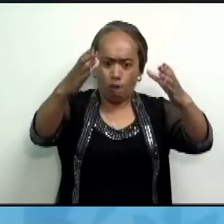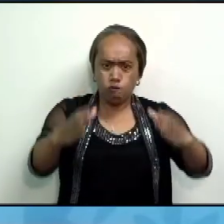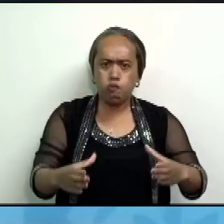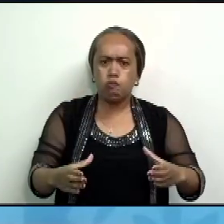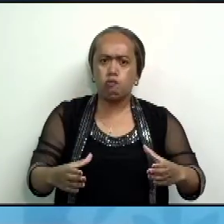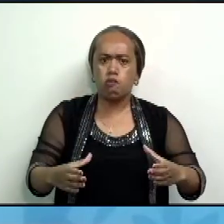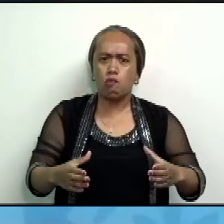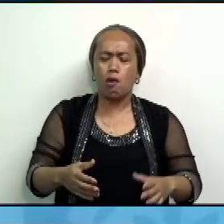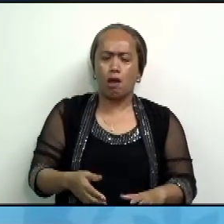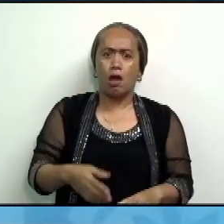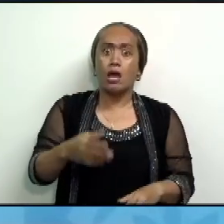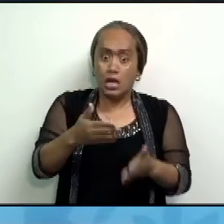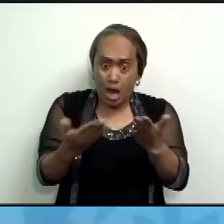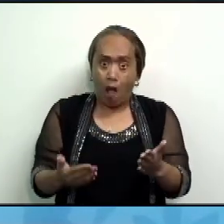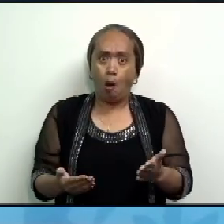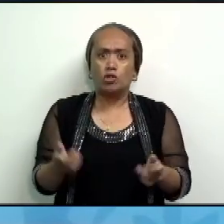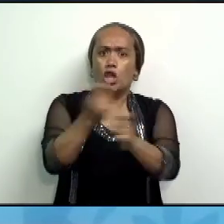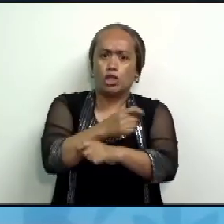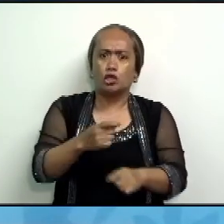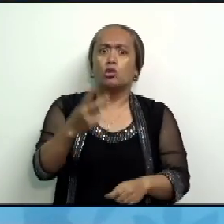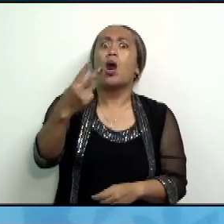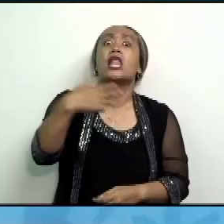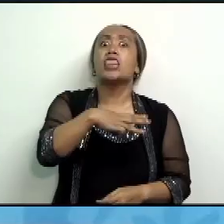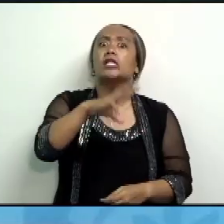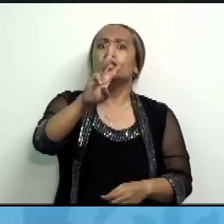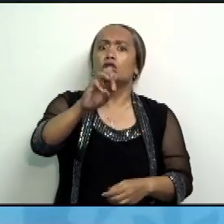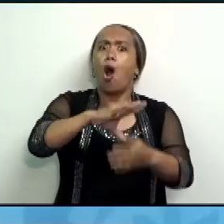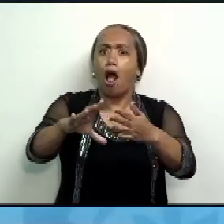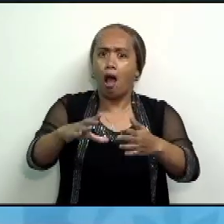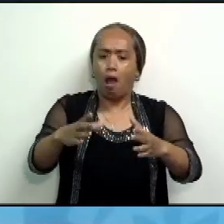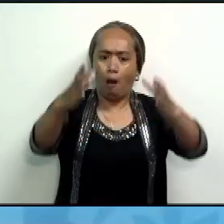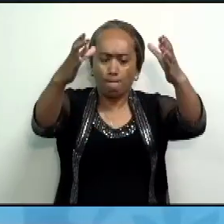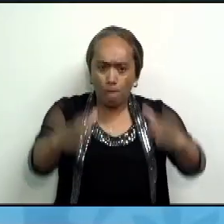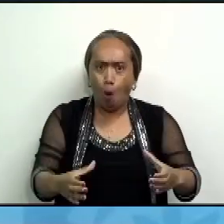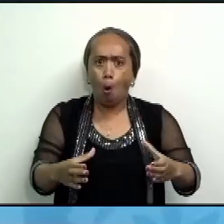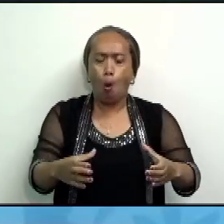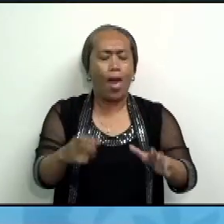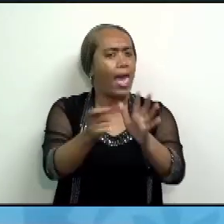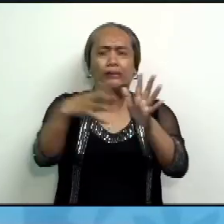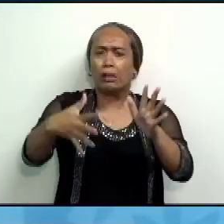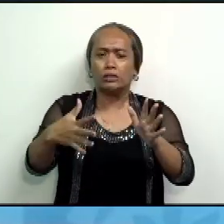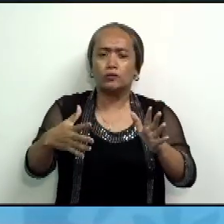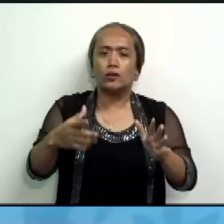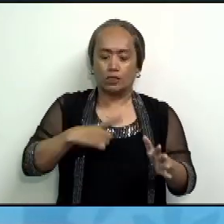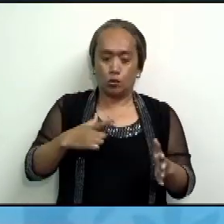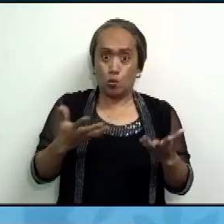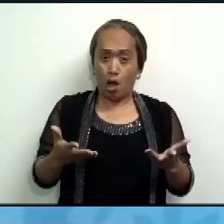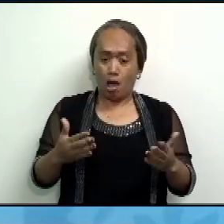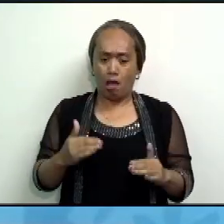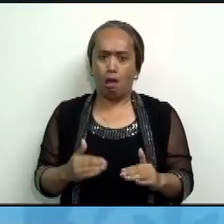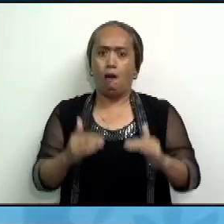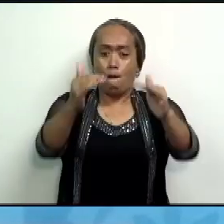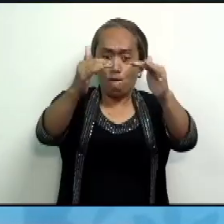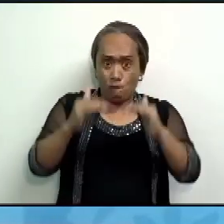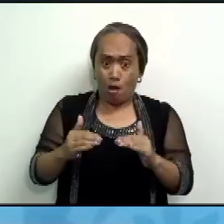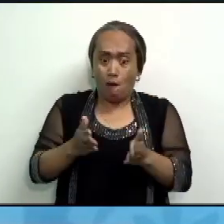as high as $230 a barrel in a short time. This means the next shipments coming